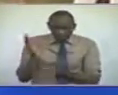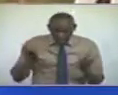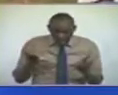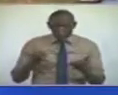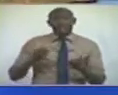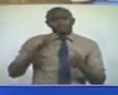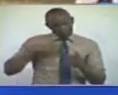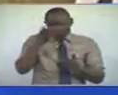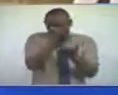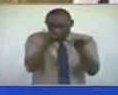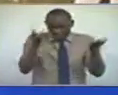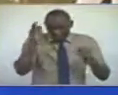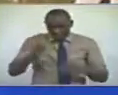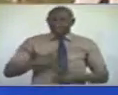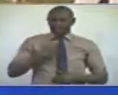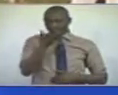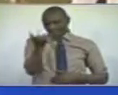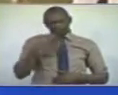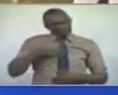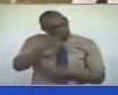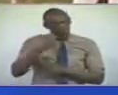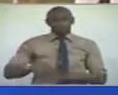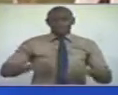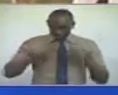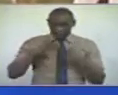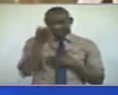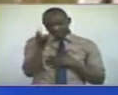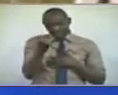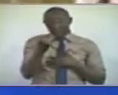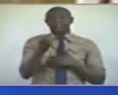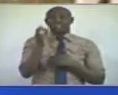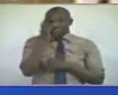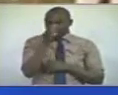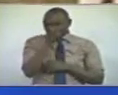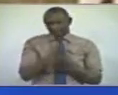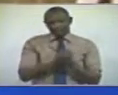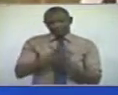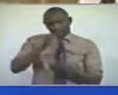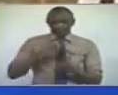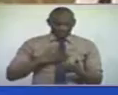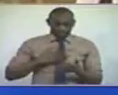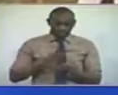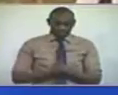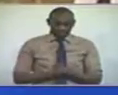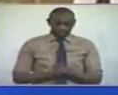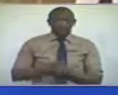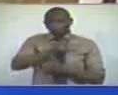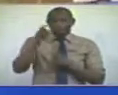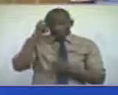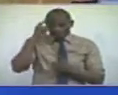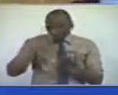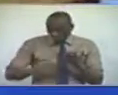be felt by every resident in every corner of our county. We all remember